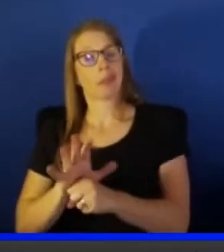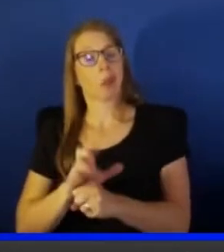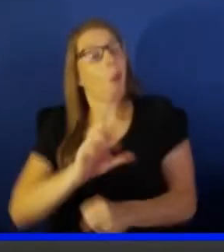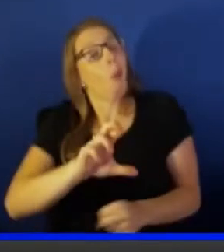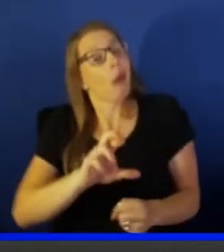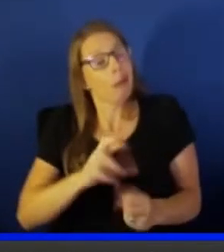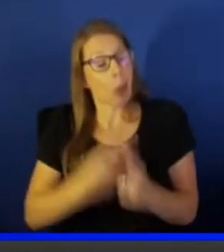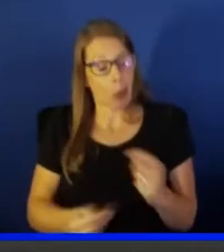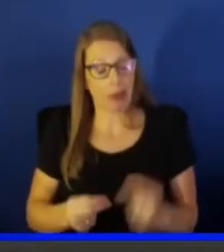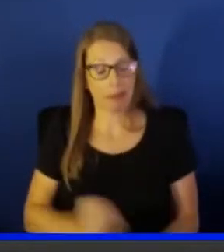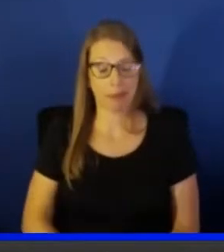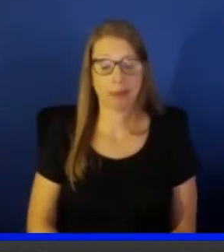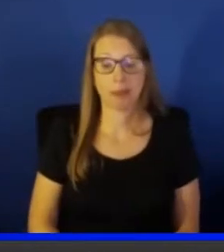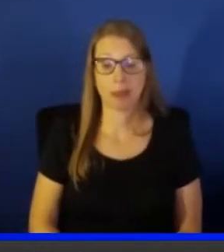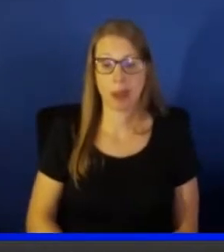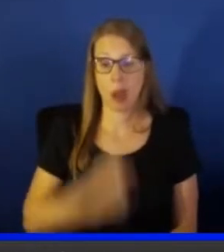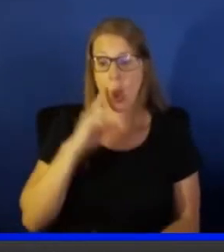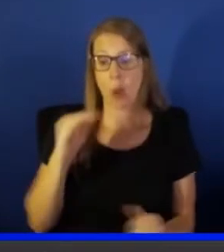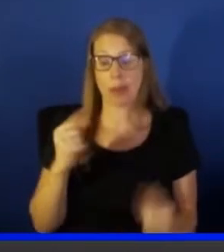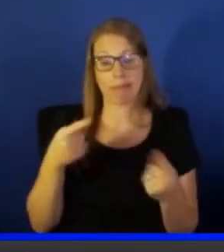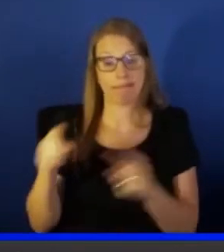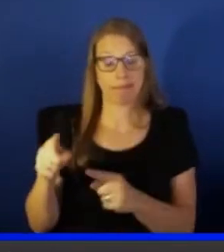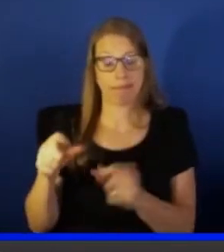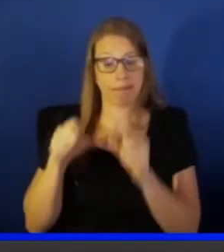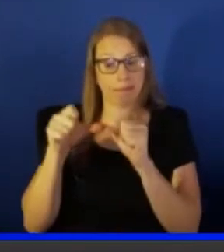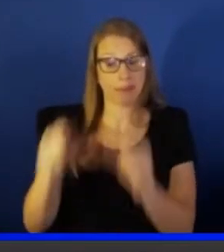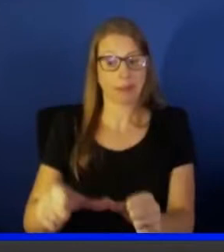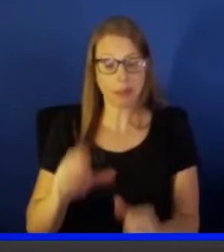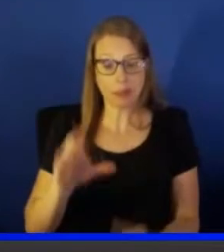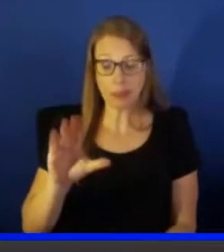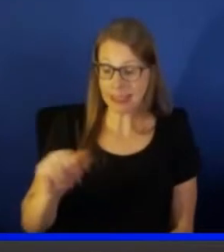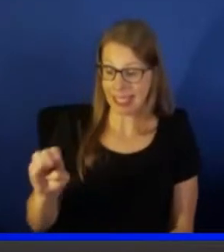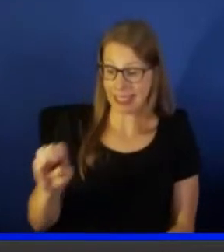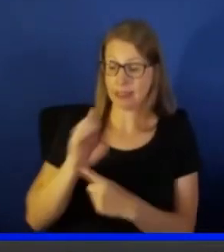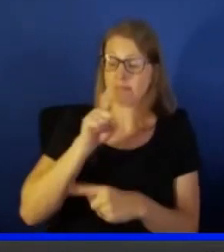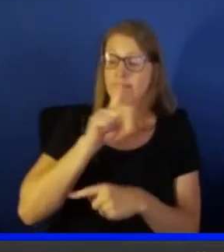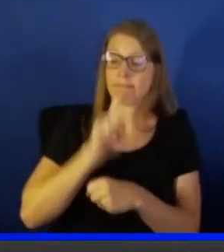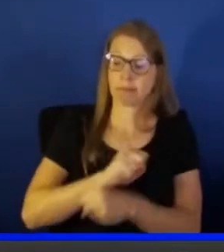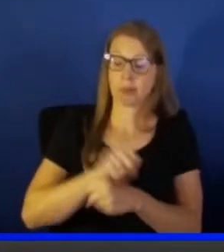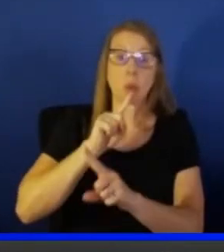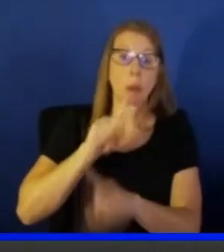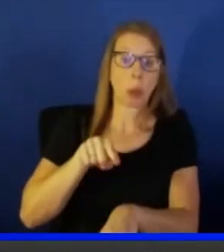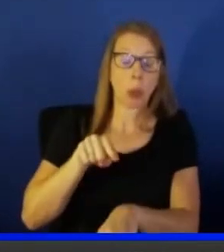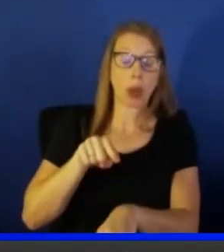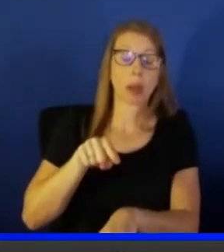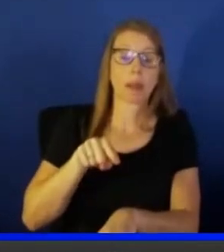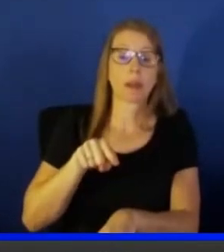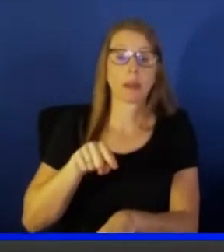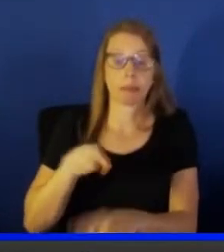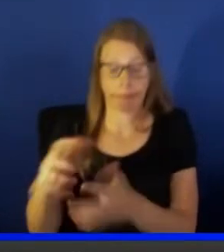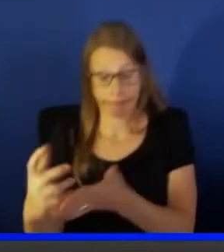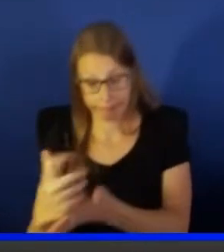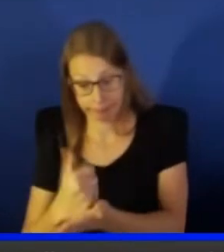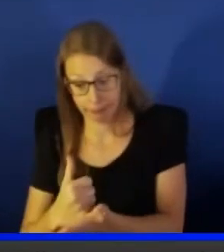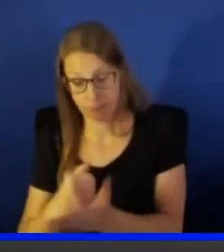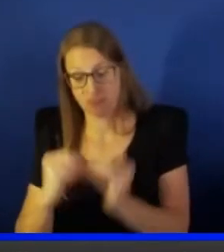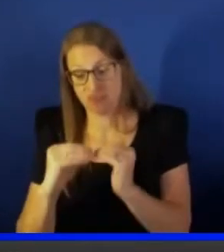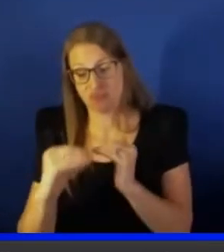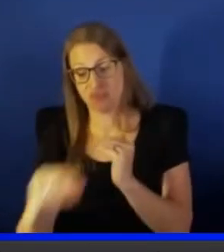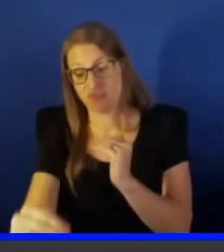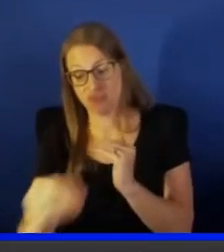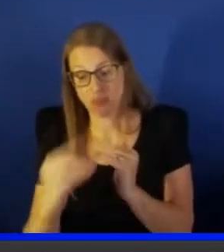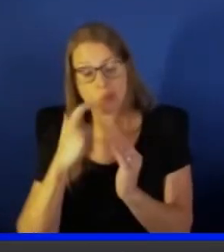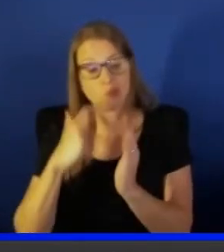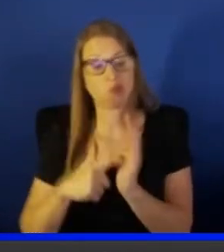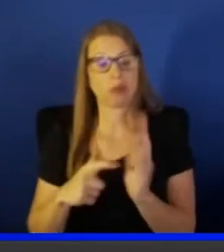as time goes on. We know that cases actually that are reported have really seemed to plateau a little bit, but we